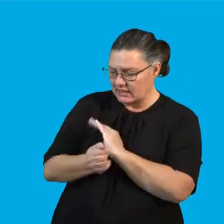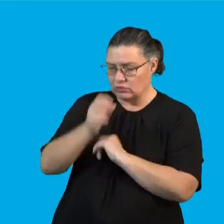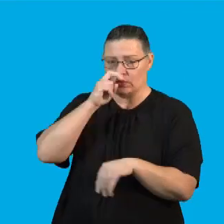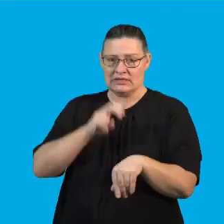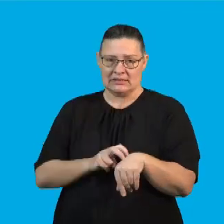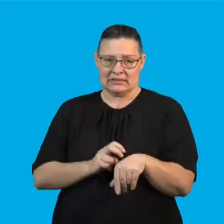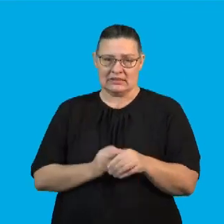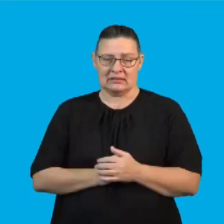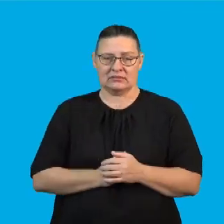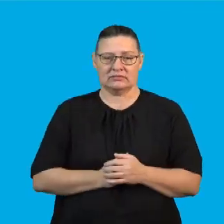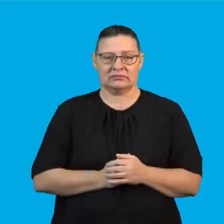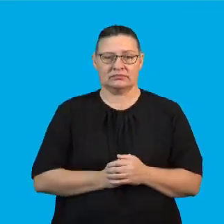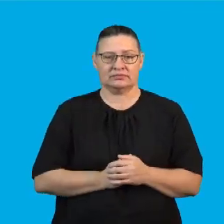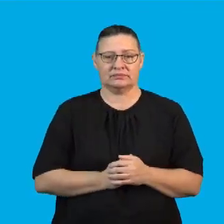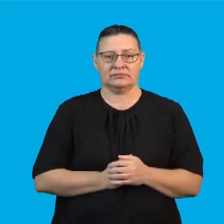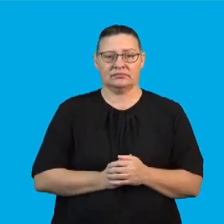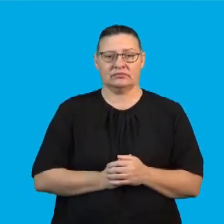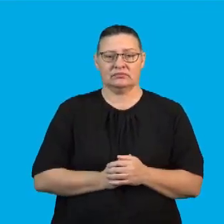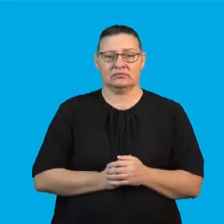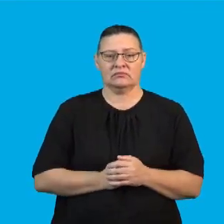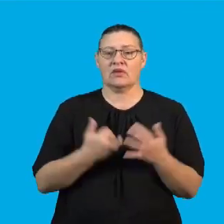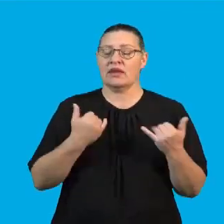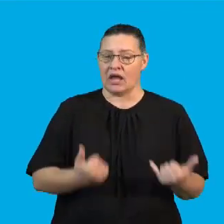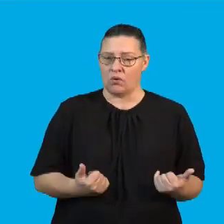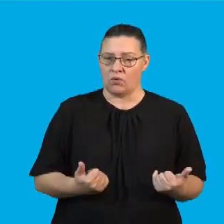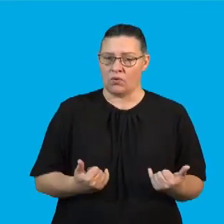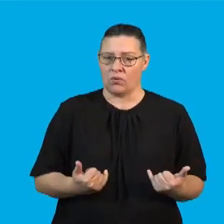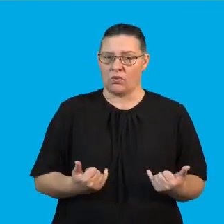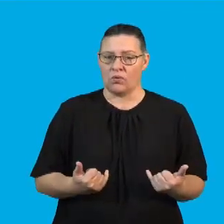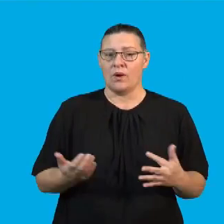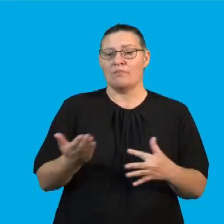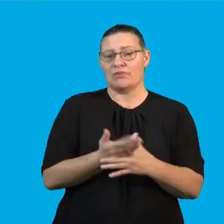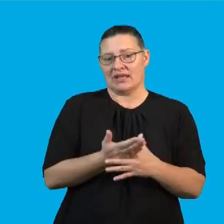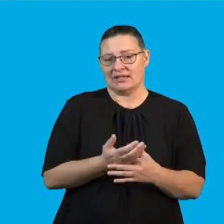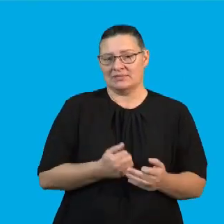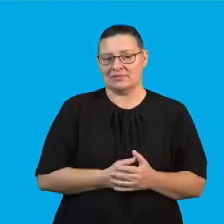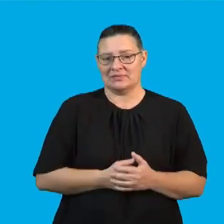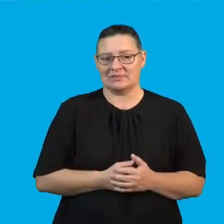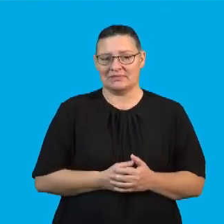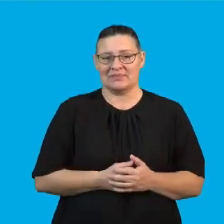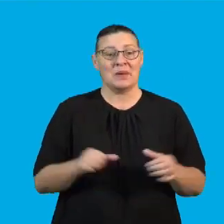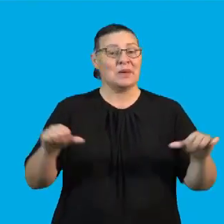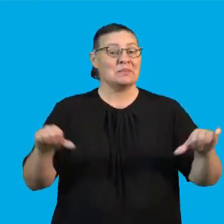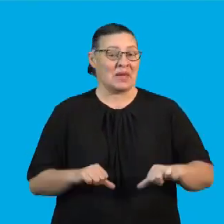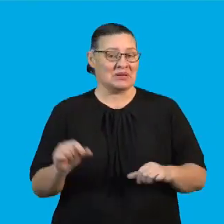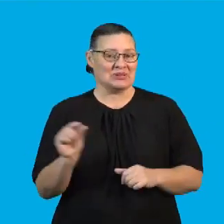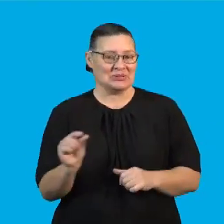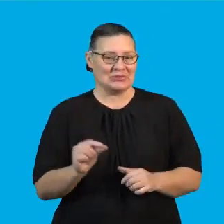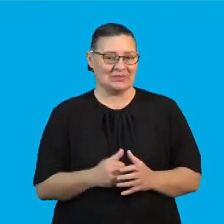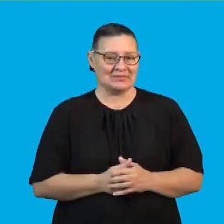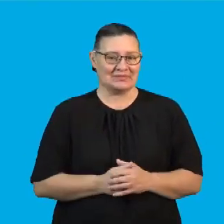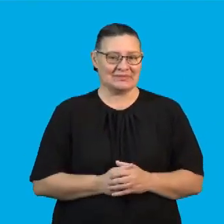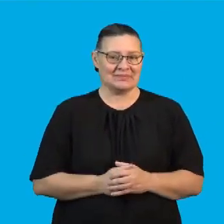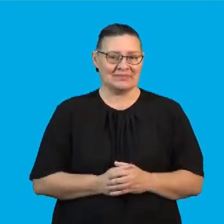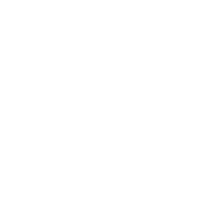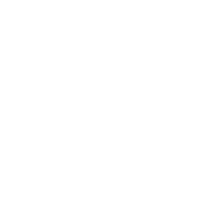skills. And on that note, let us go to our ad break. We are going to